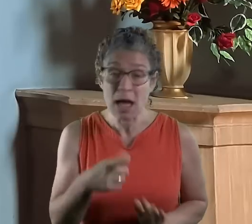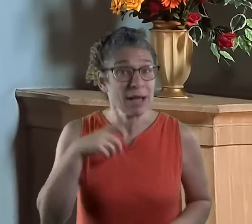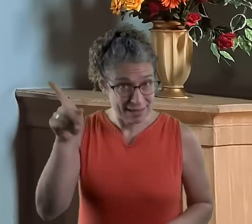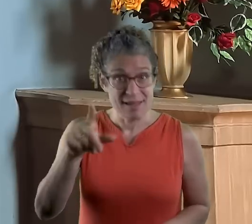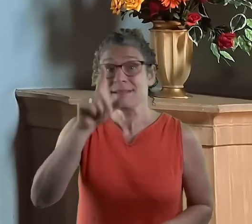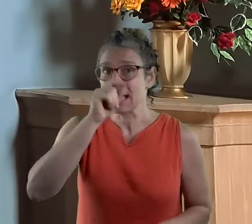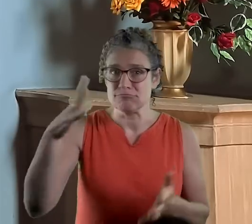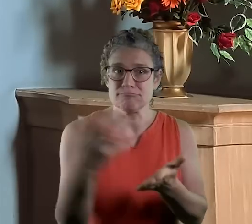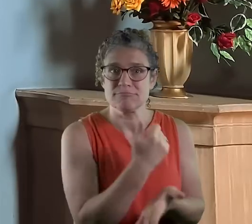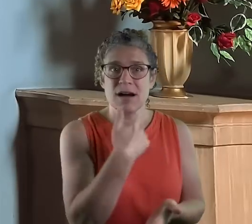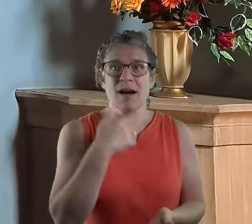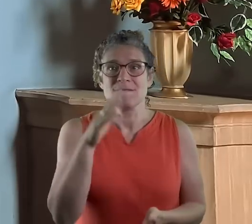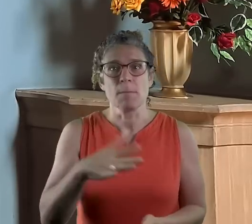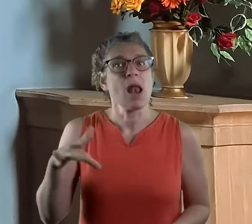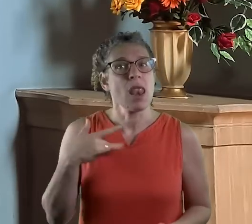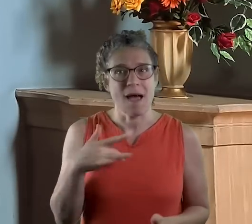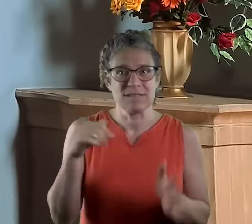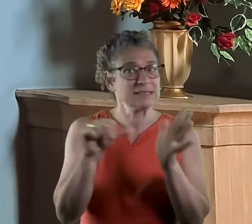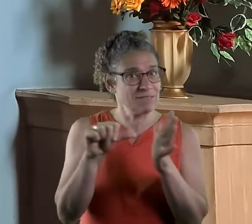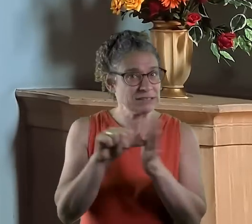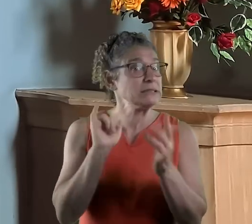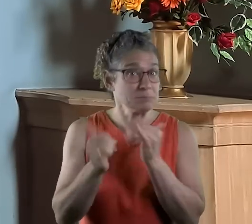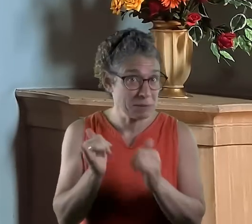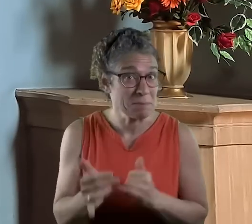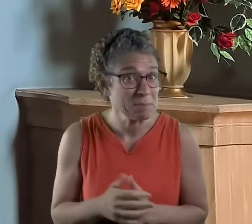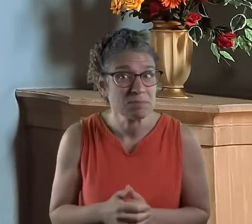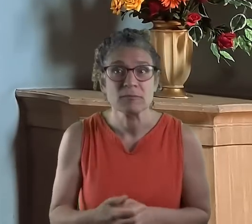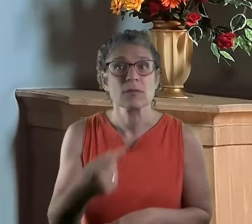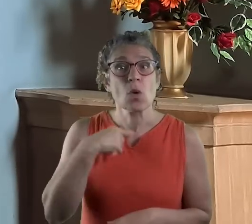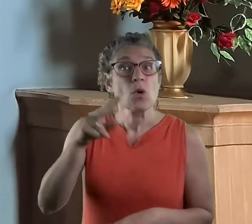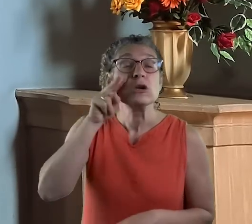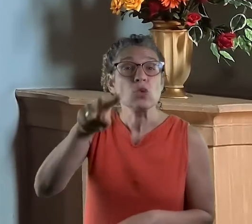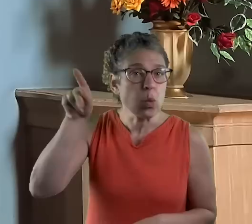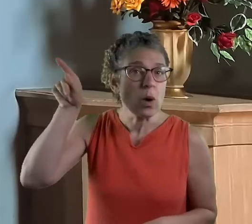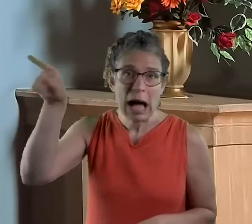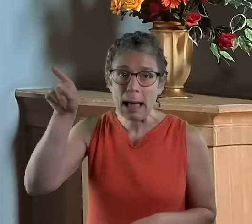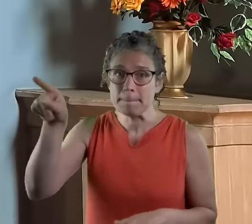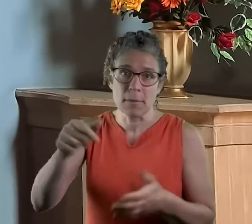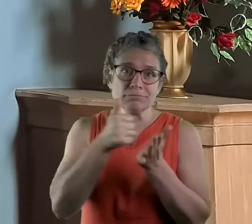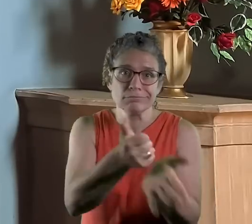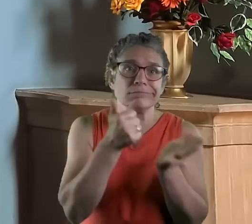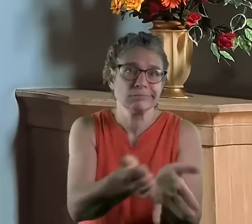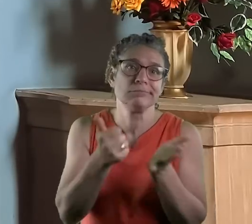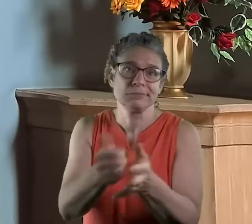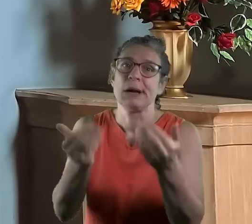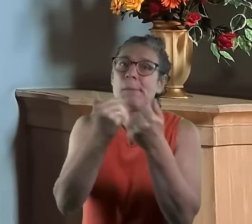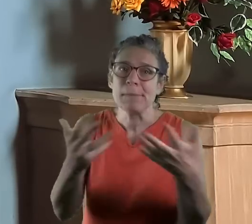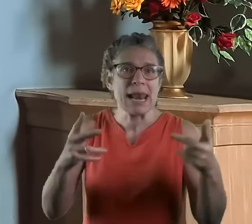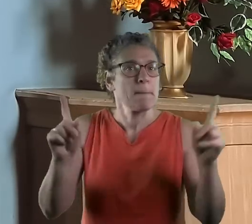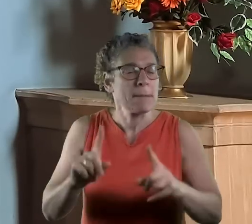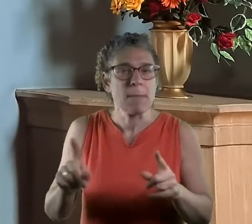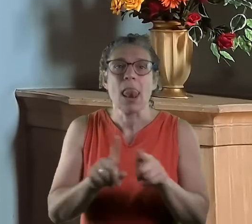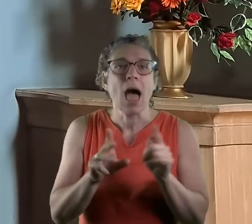does rescue us from our difficulties in life sometimes. We saw him meet the needs of many people in his life